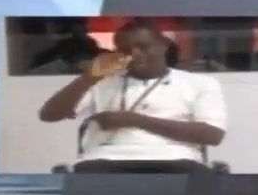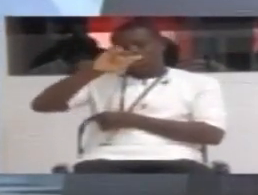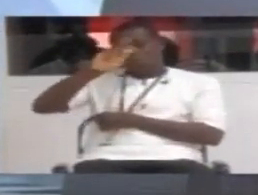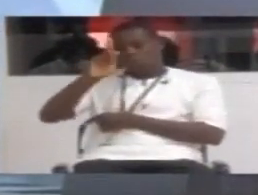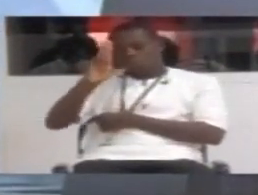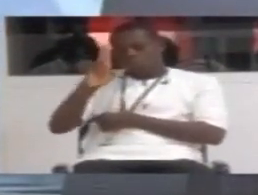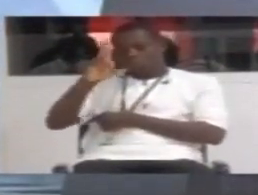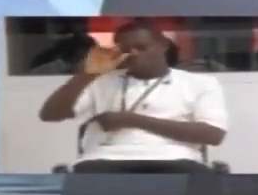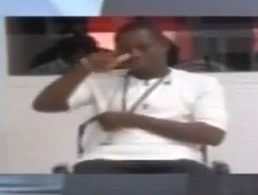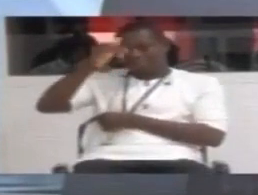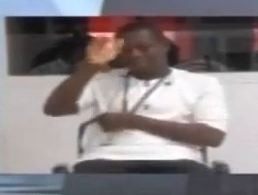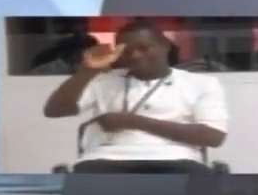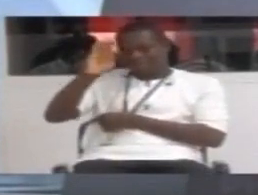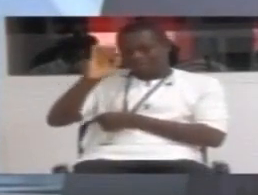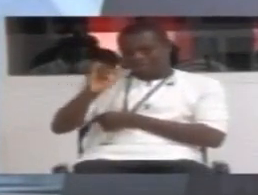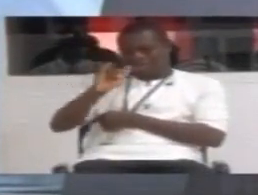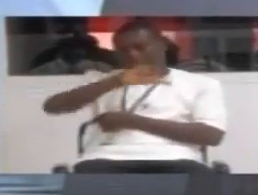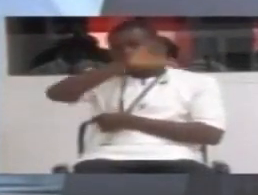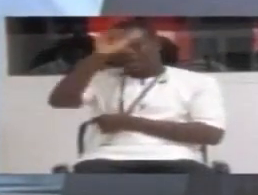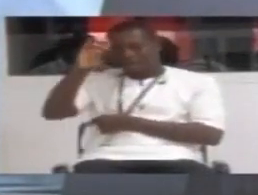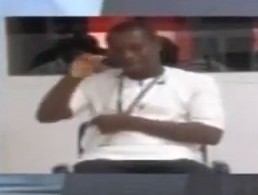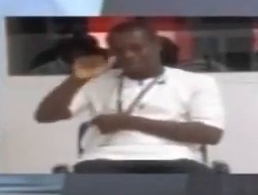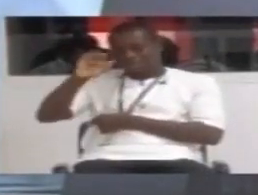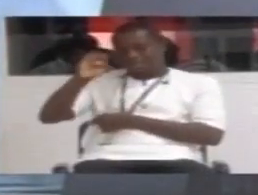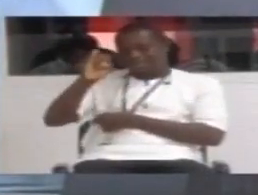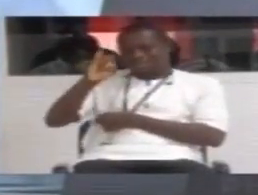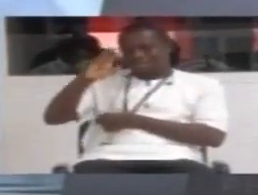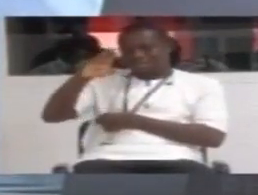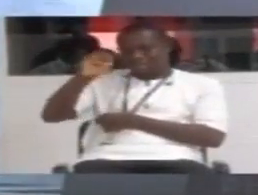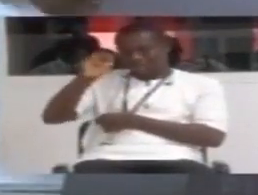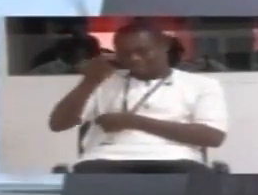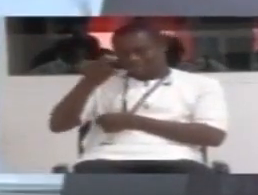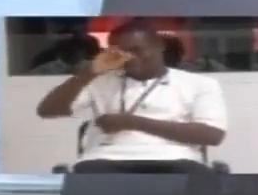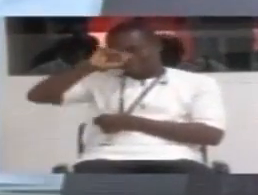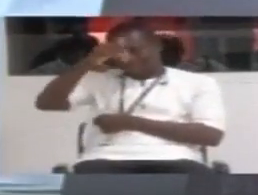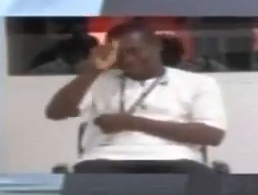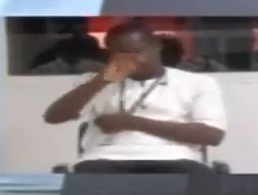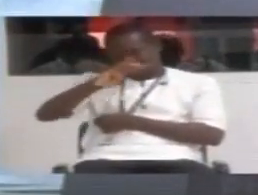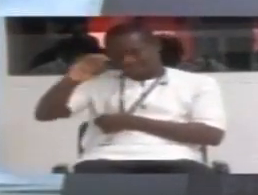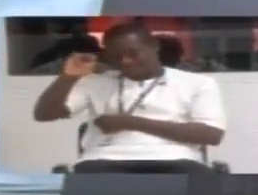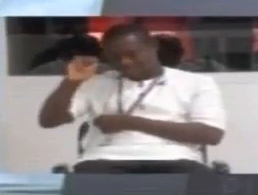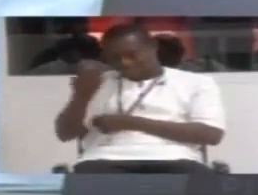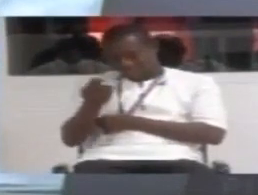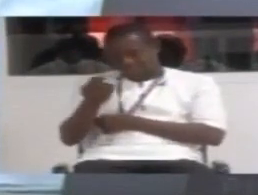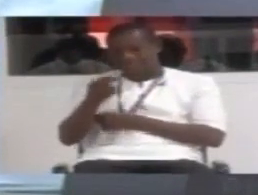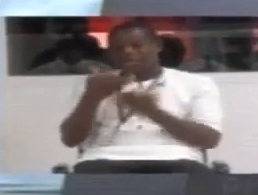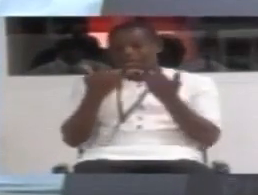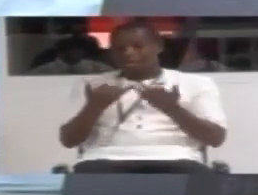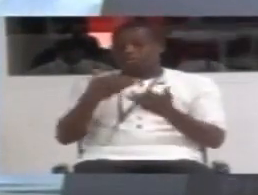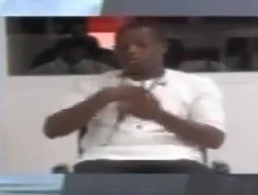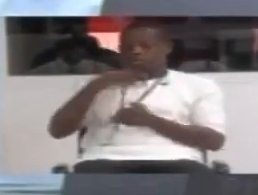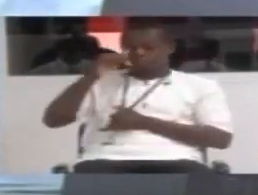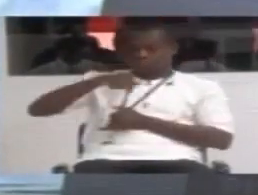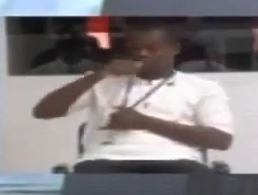yi nga jot ci mbiri Jassaja Kujabi ak Masire Jammeh. So I want us to today talk about